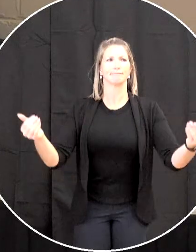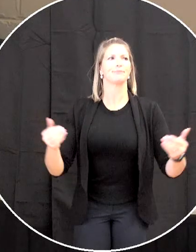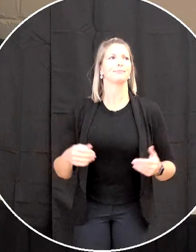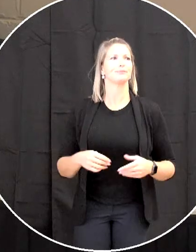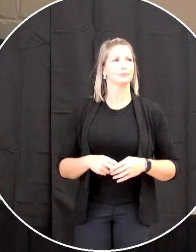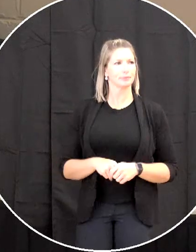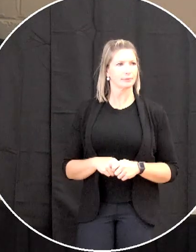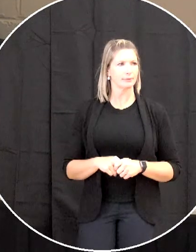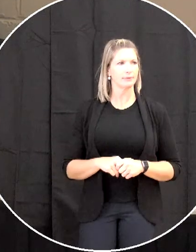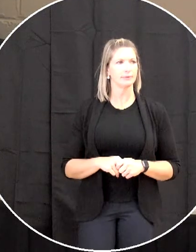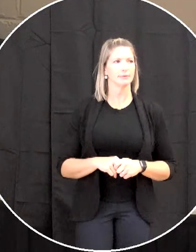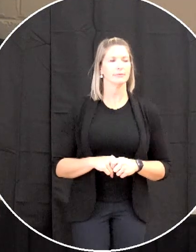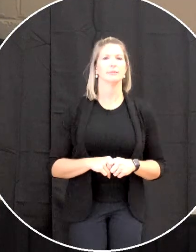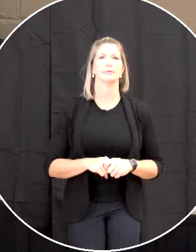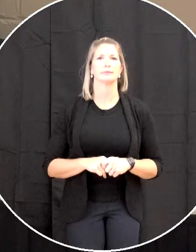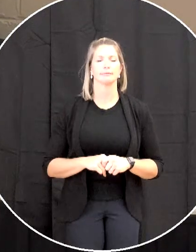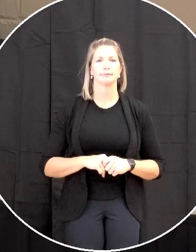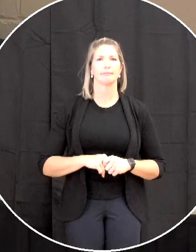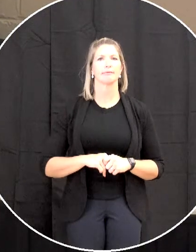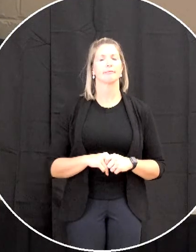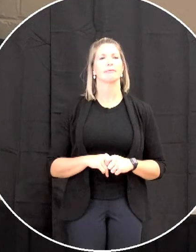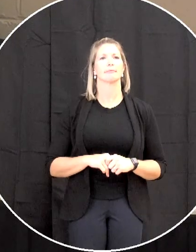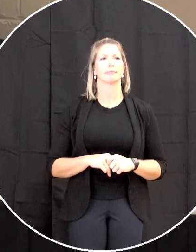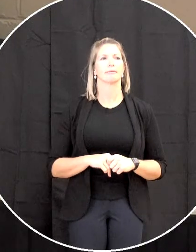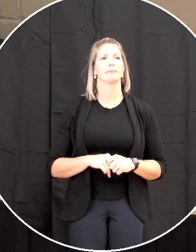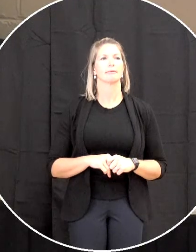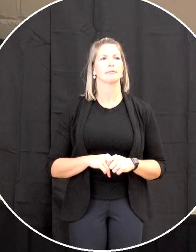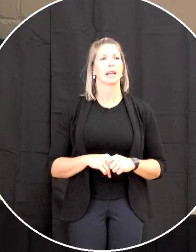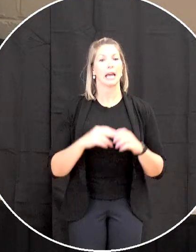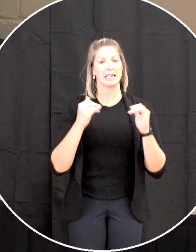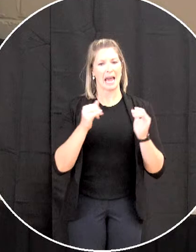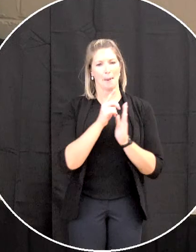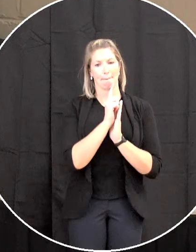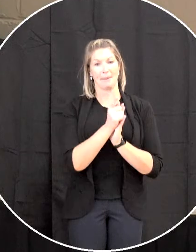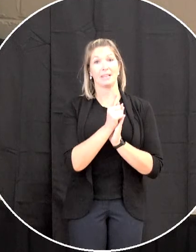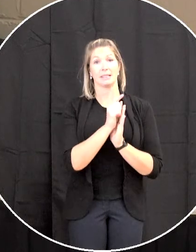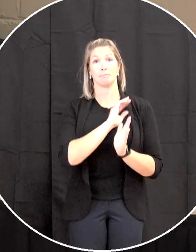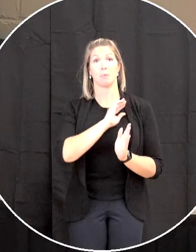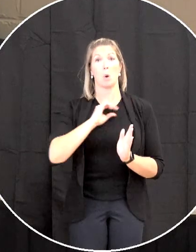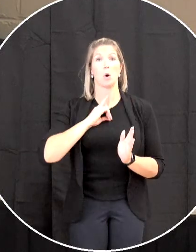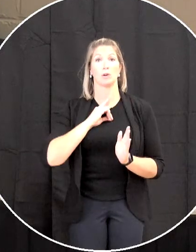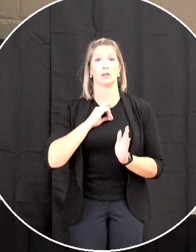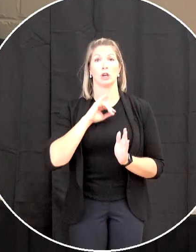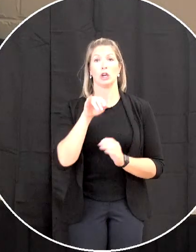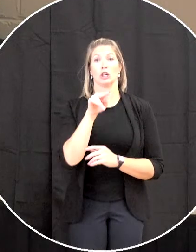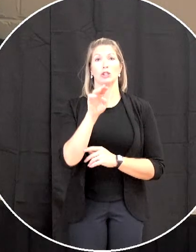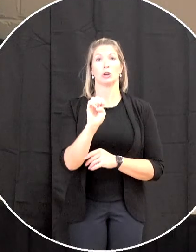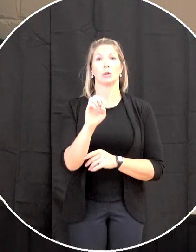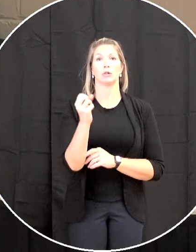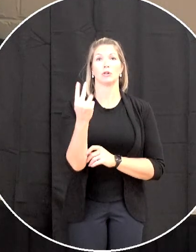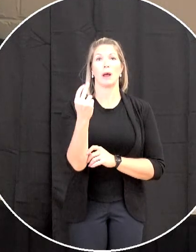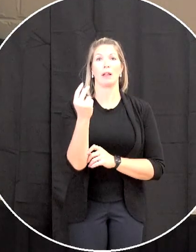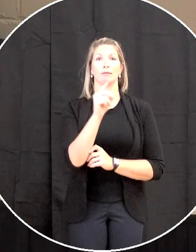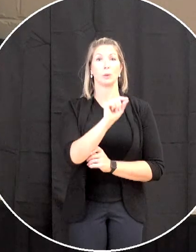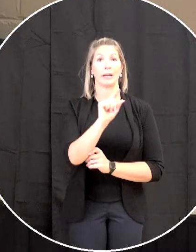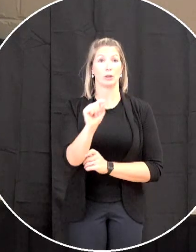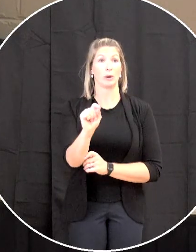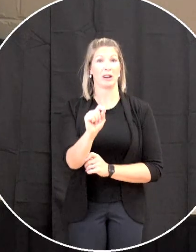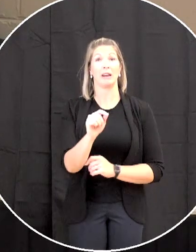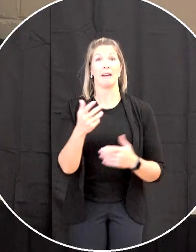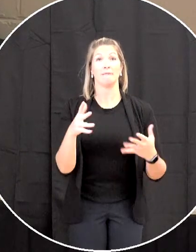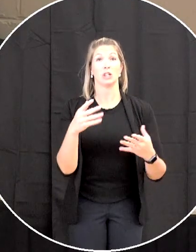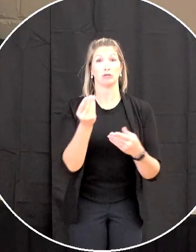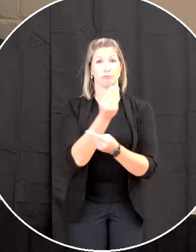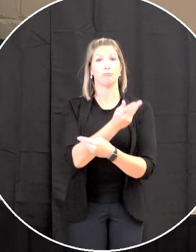Board minutes. We want to consider the minutes from June 12th, 2020. They're in your package that